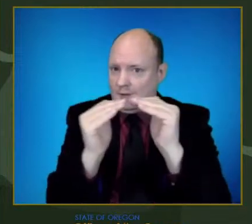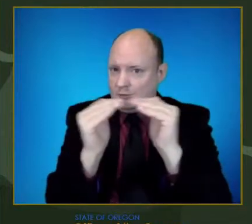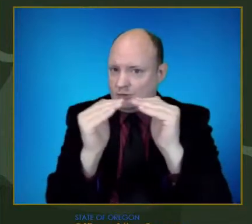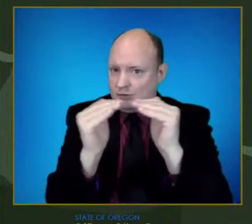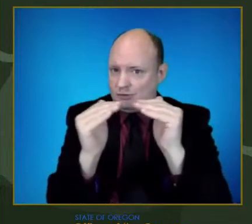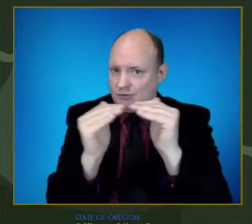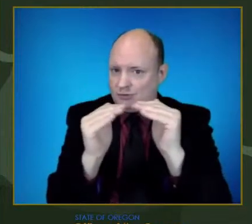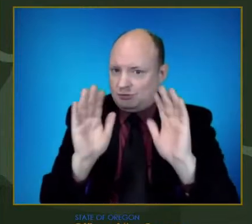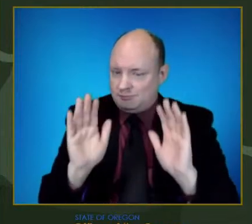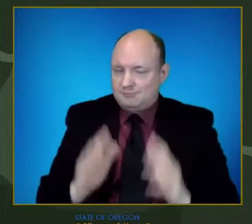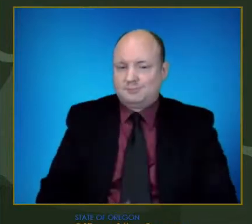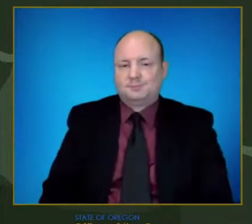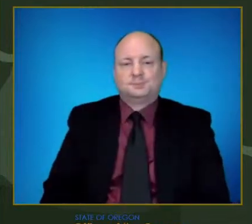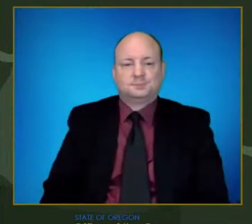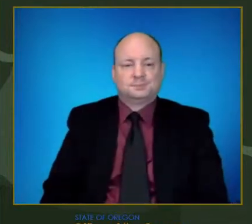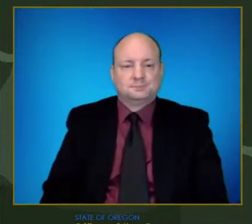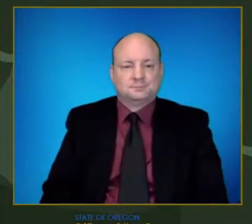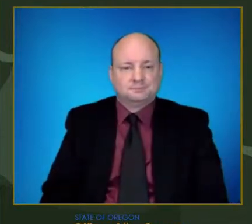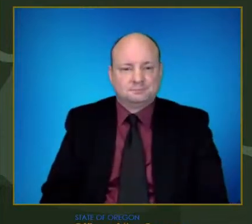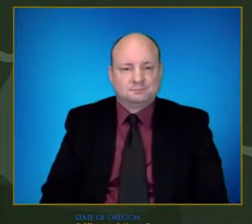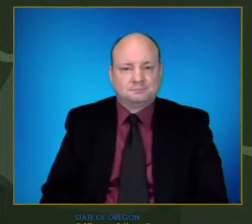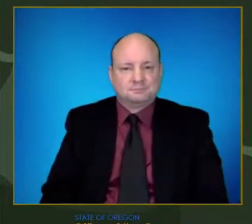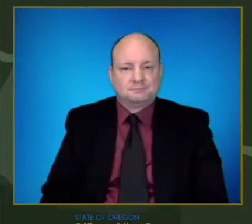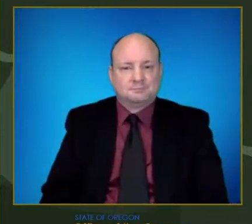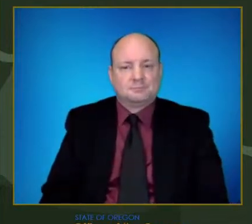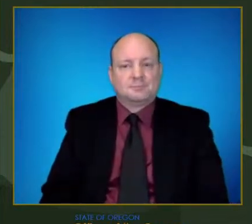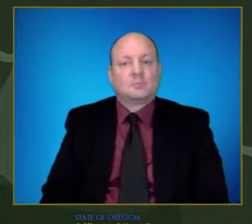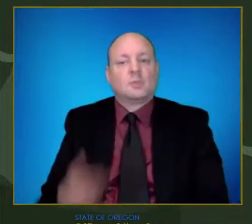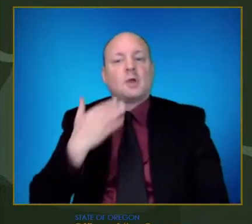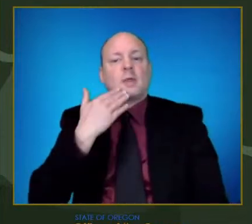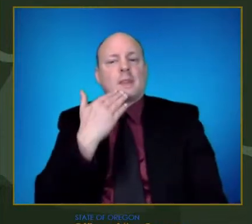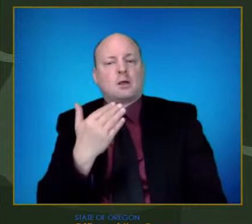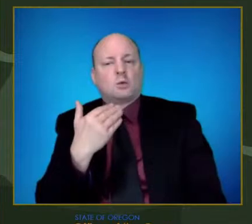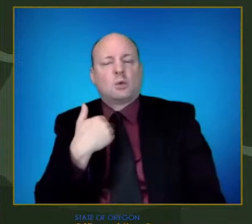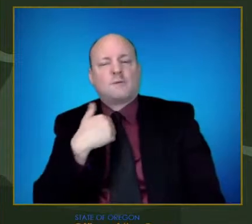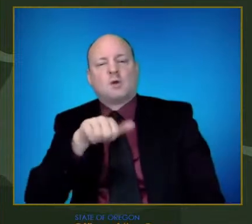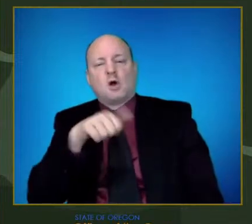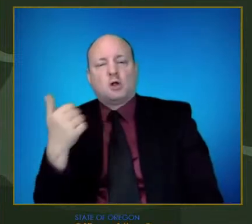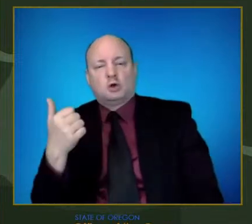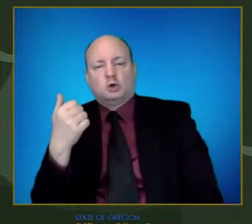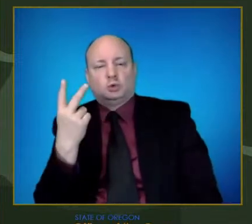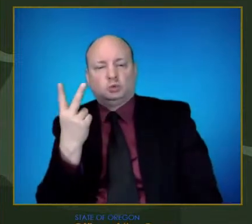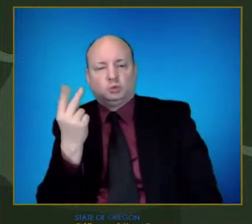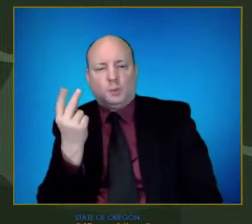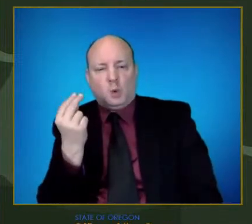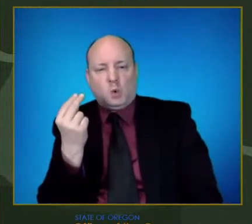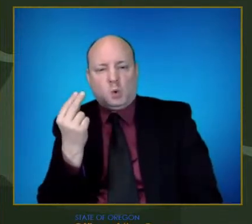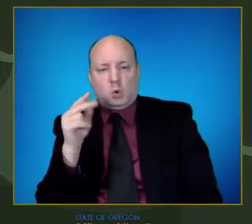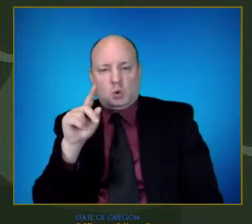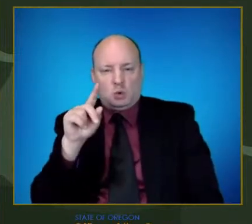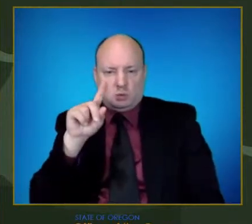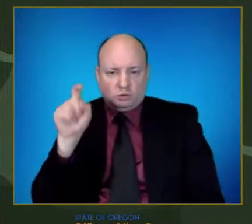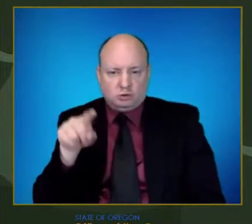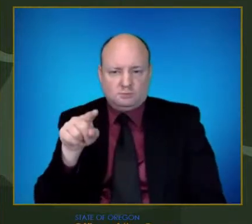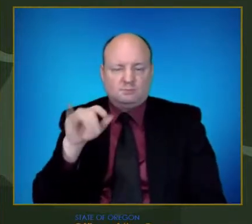Thank you, Mike. We have time for just 2 more questions, so we'll go next to Amy Green with the Oregonian. Go ahead,